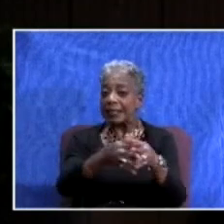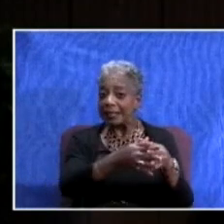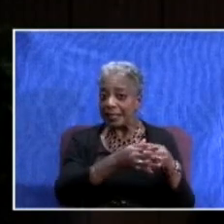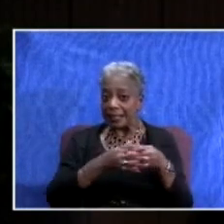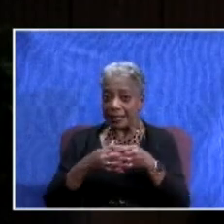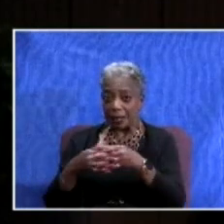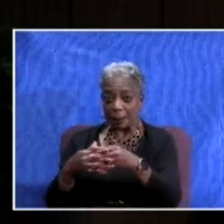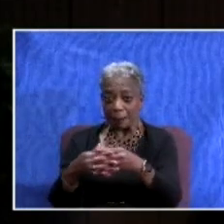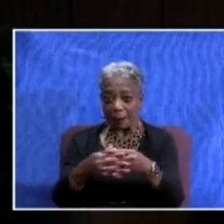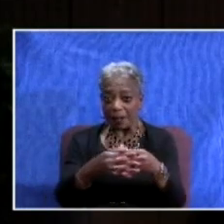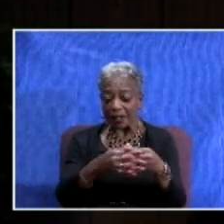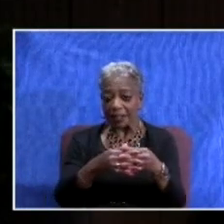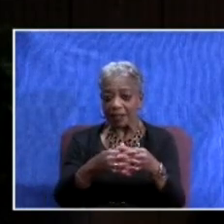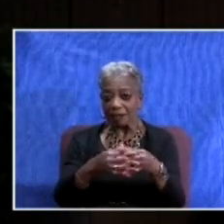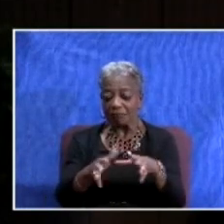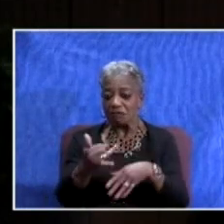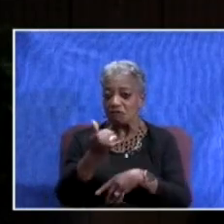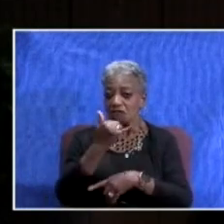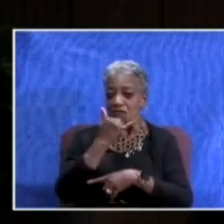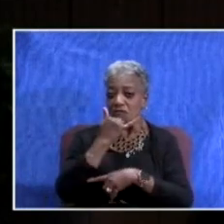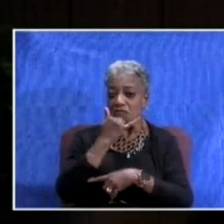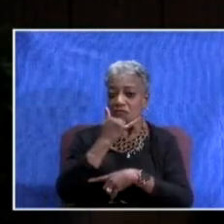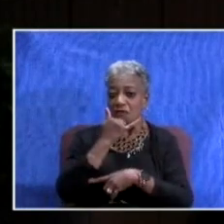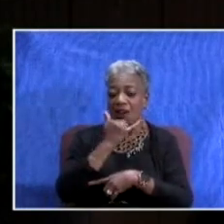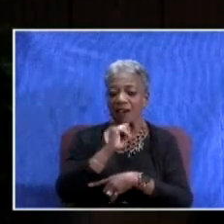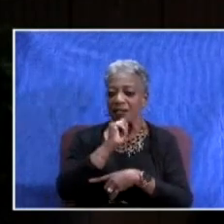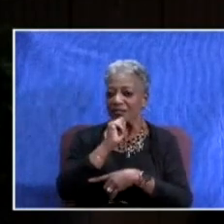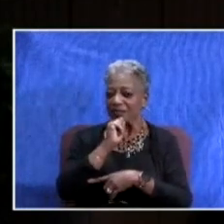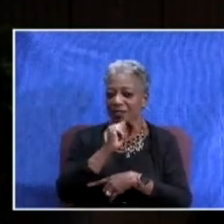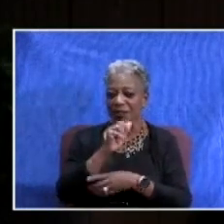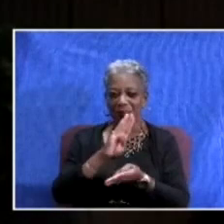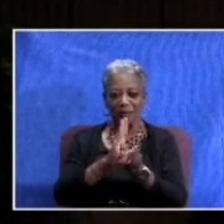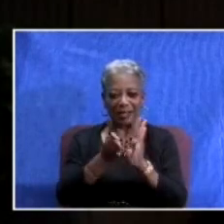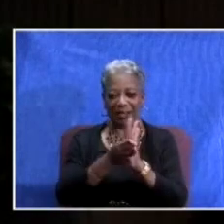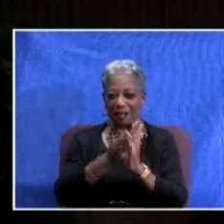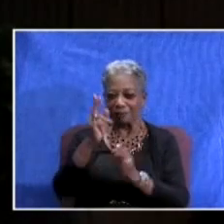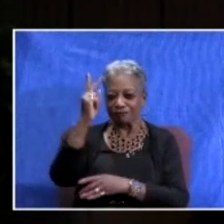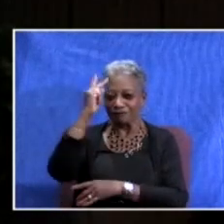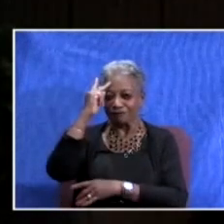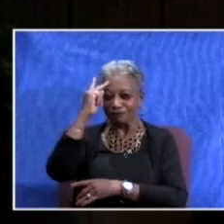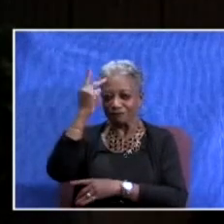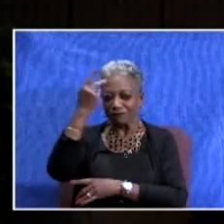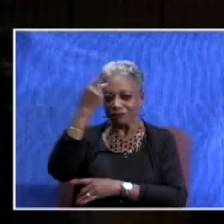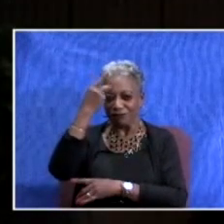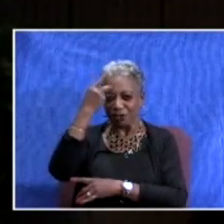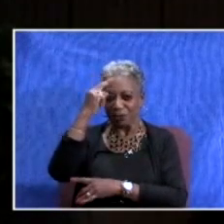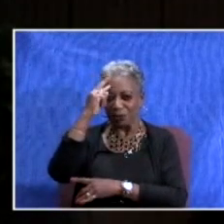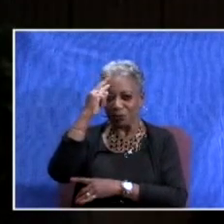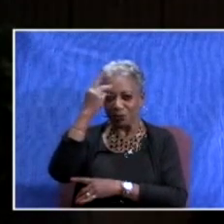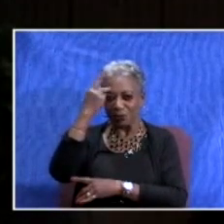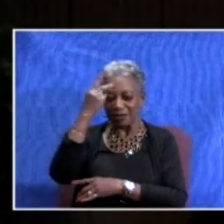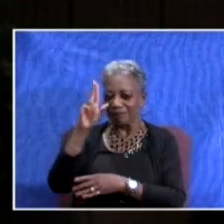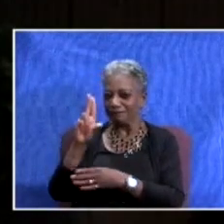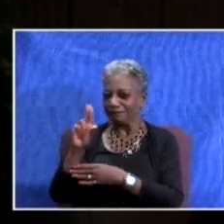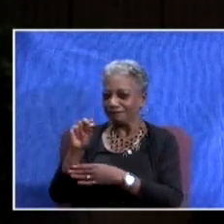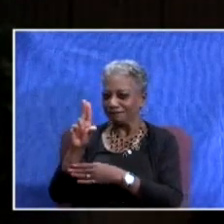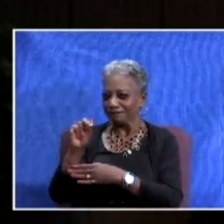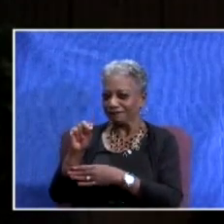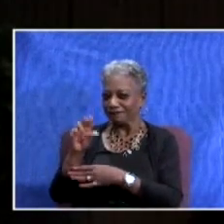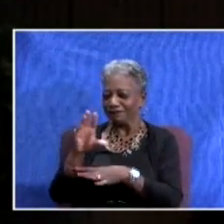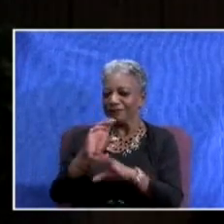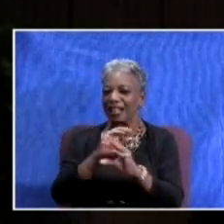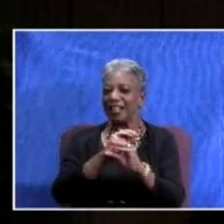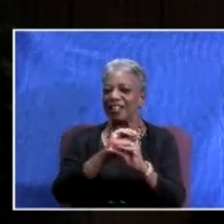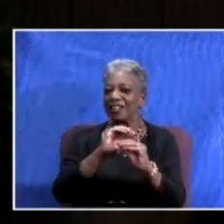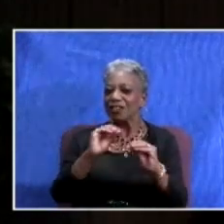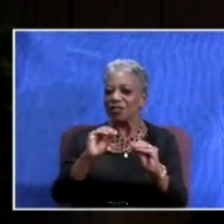Don't get it wrong. No one, no group, no demographic has been more loyal